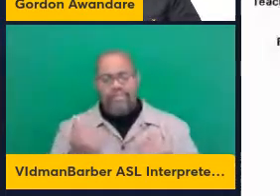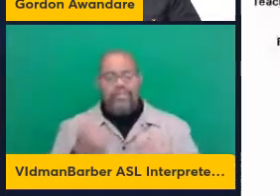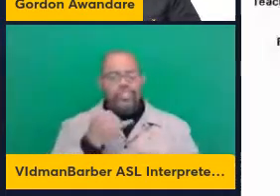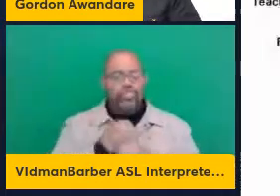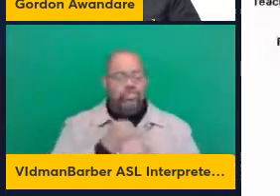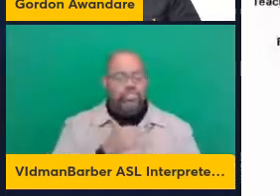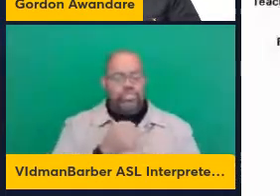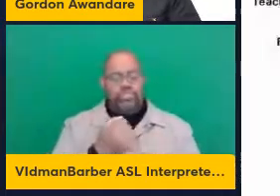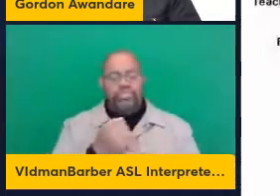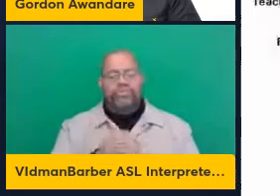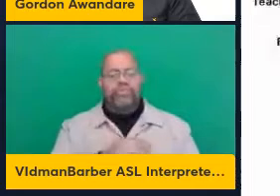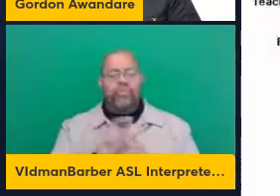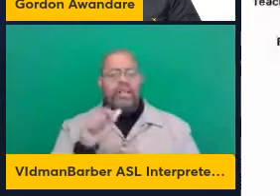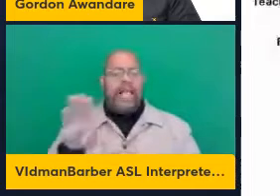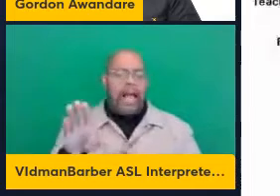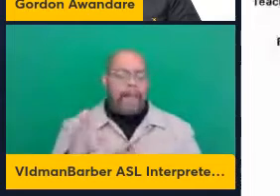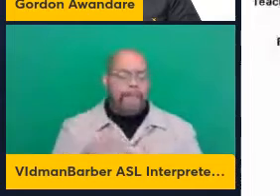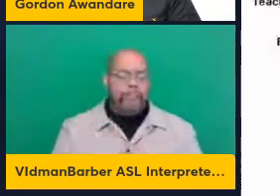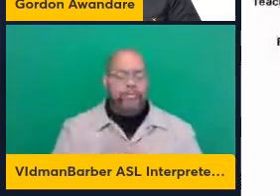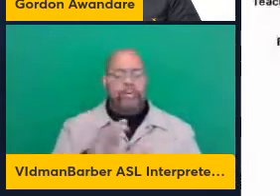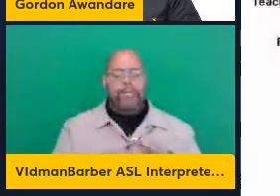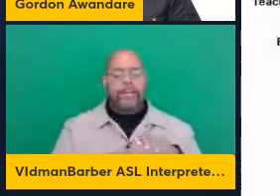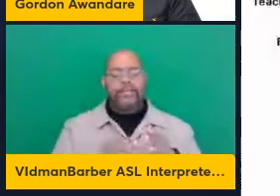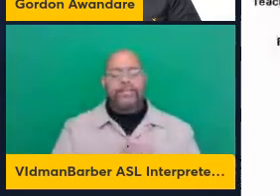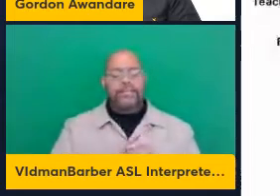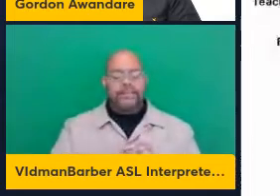or laboratories. So basically,